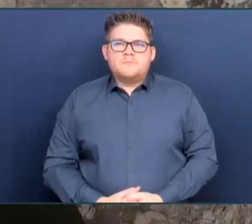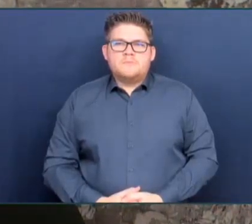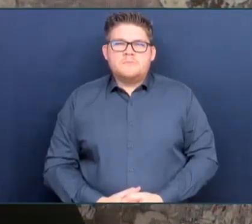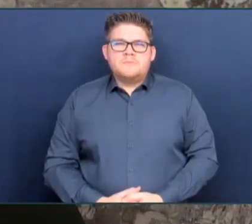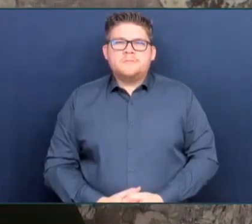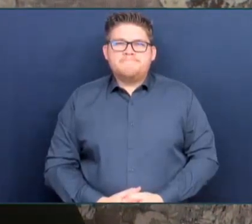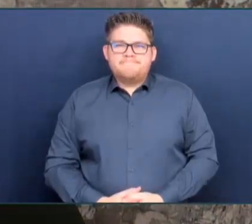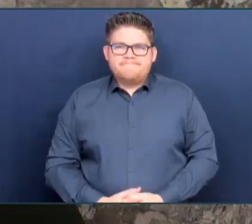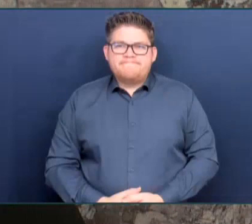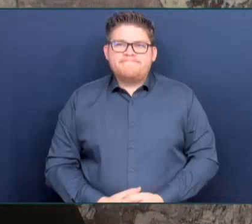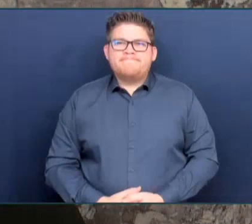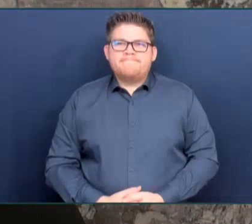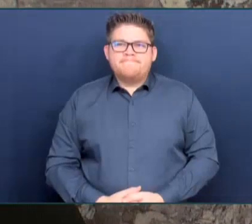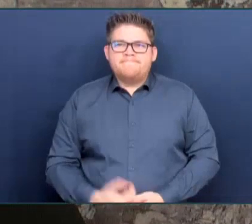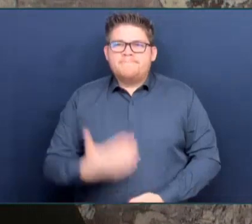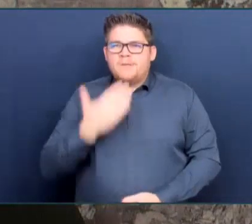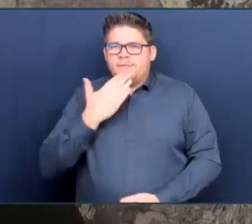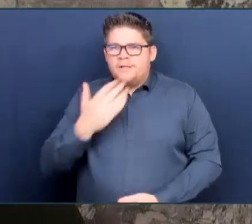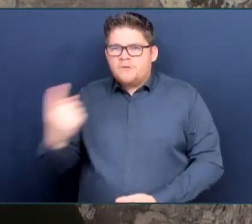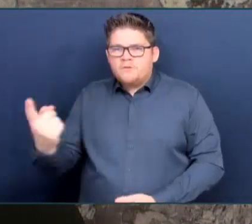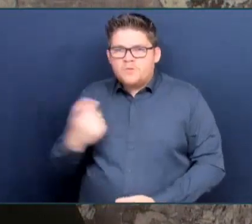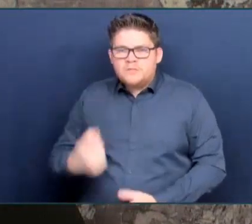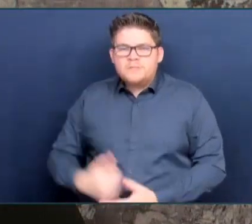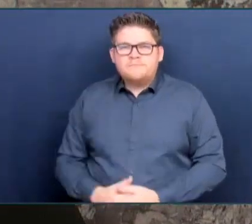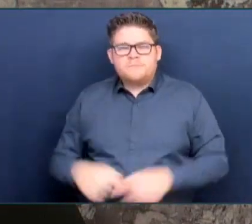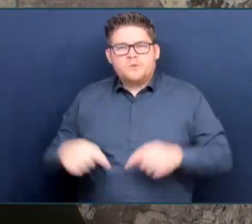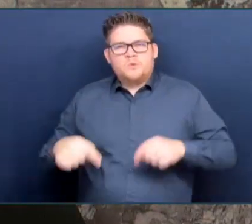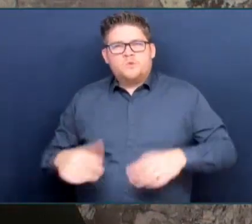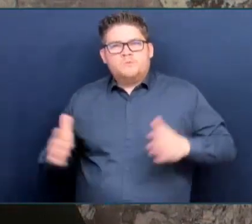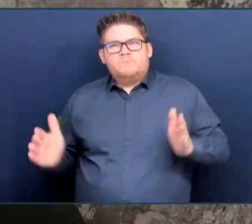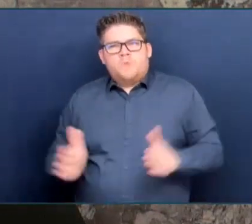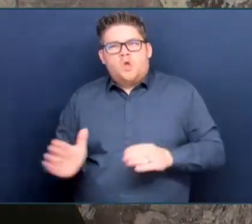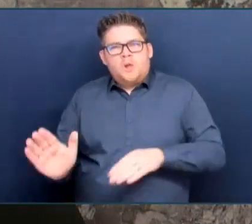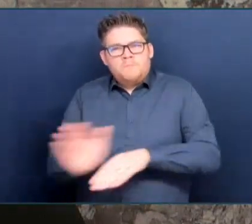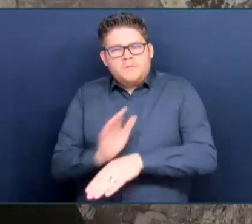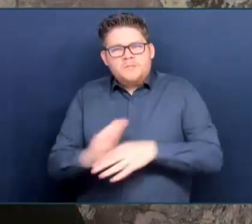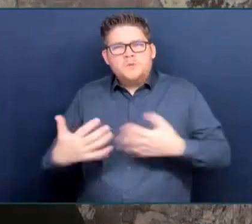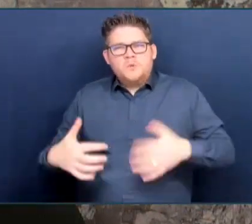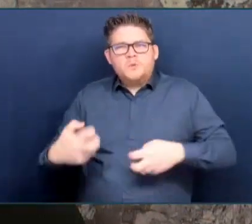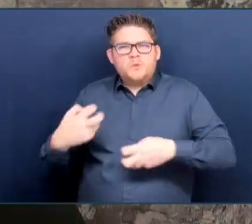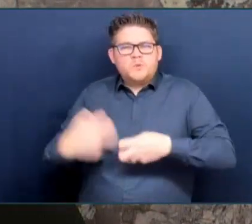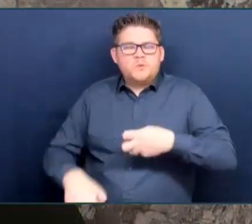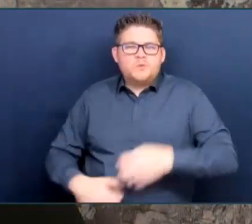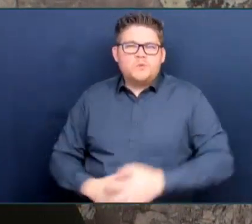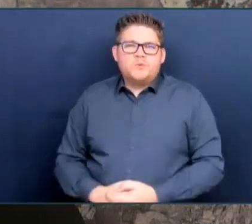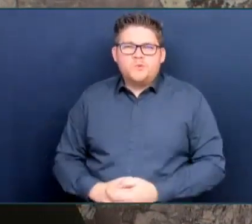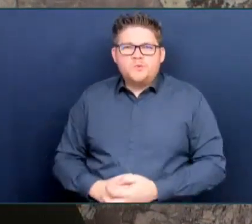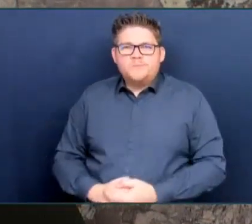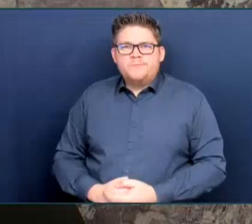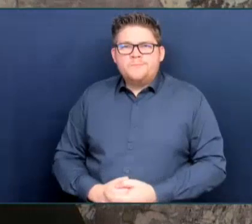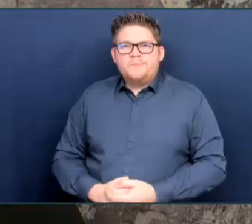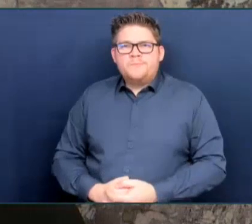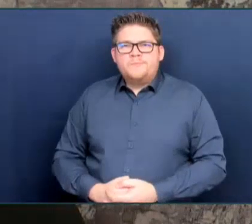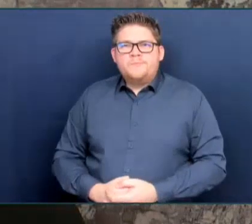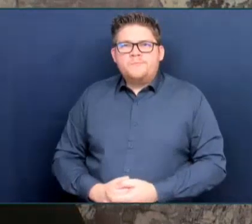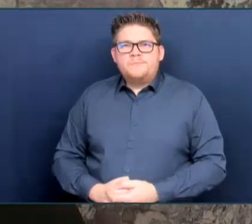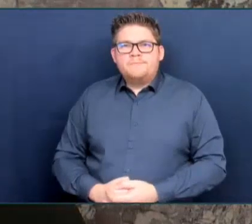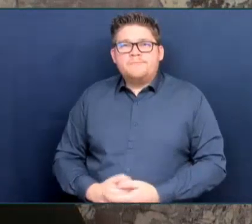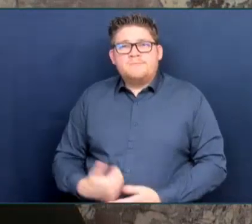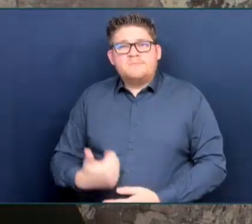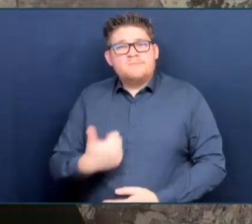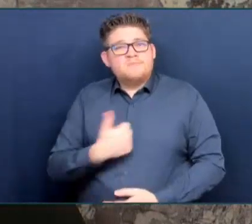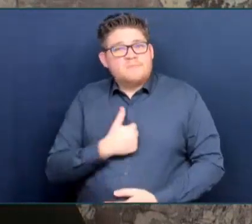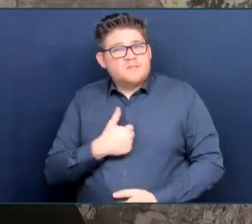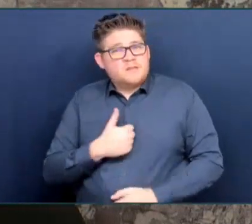Speaker, and I myself have been a small business person, and I think often about the challenges that these businesses are faced with.